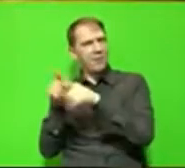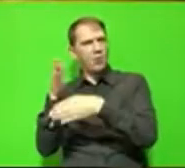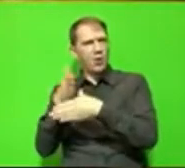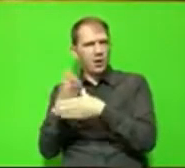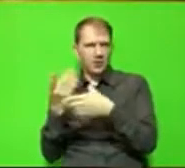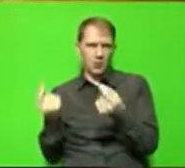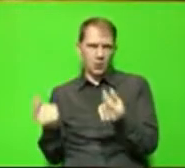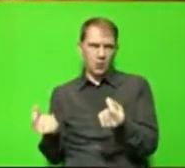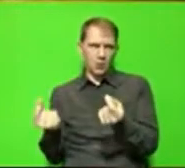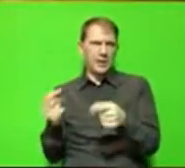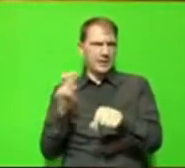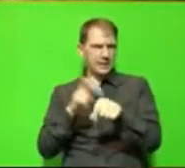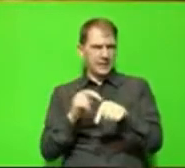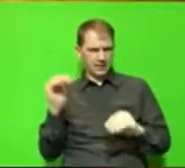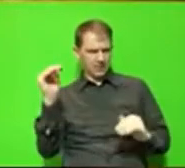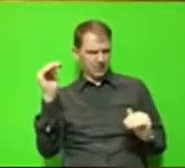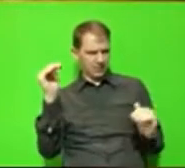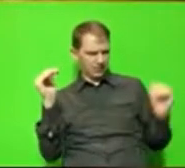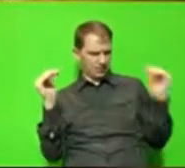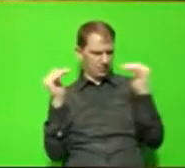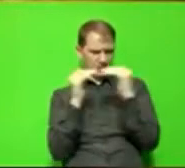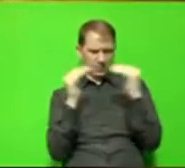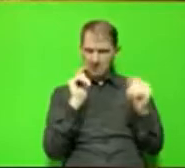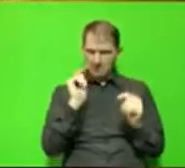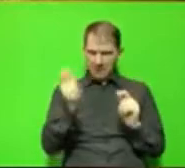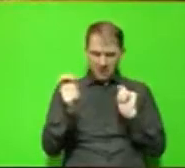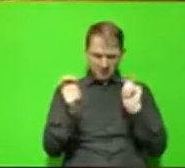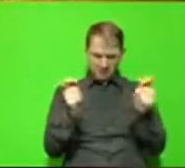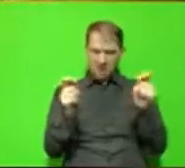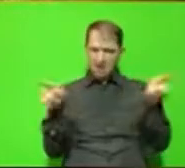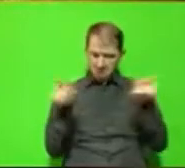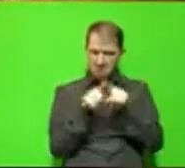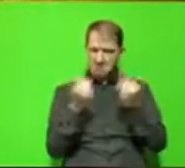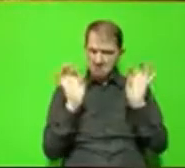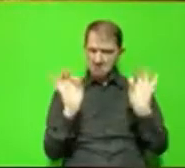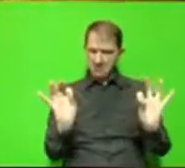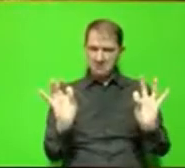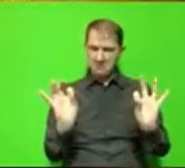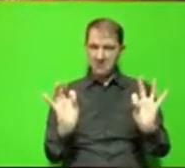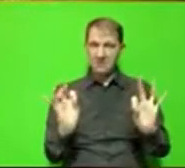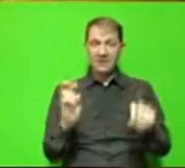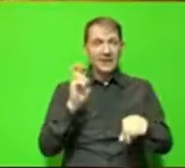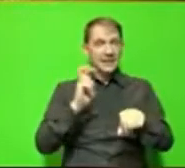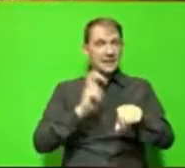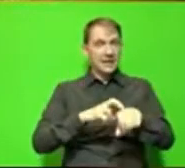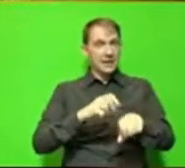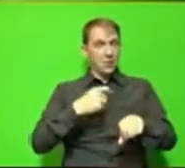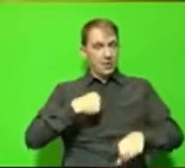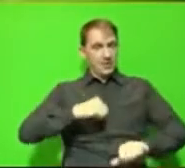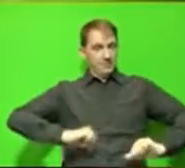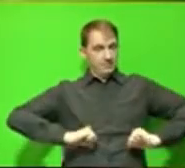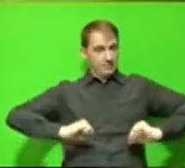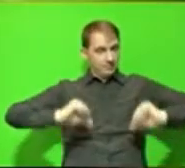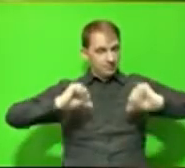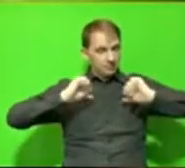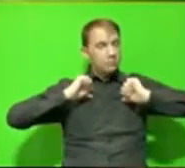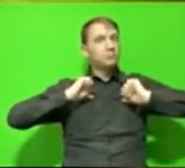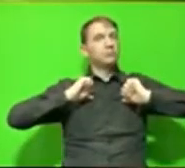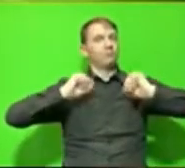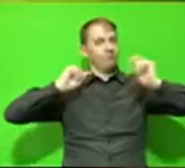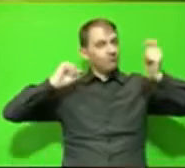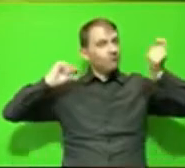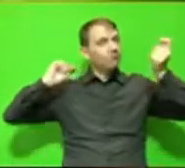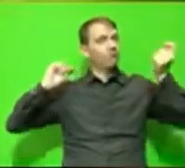be addressed. Bridging this divide requires bold reforms, equal opportunities, and cultural